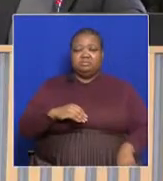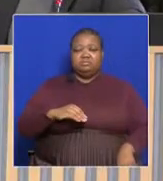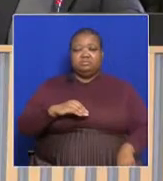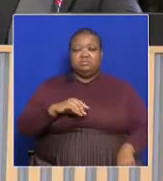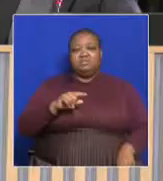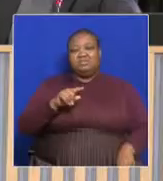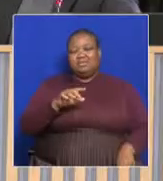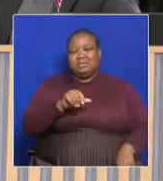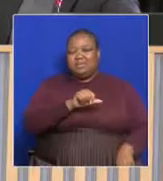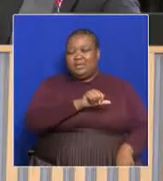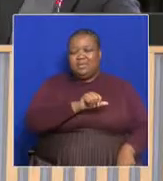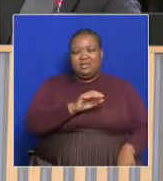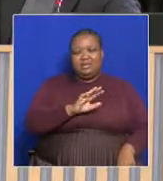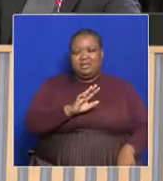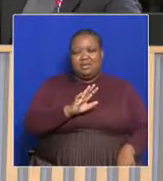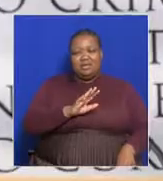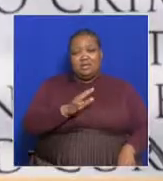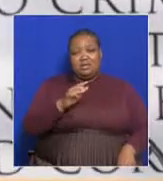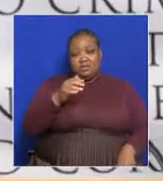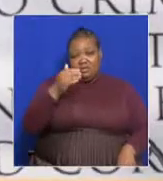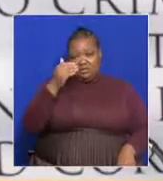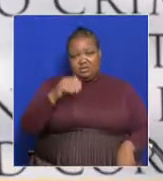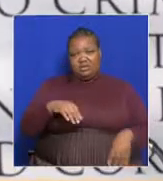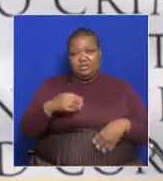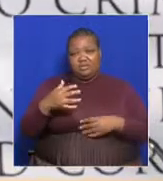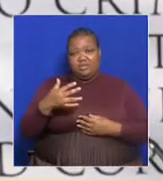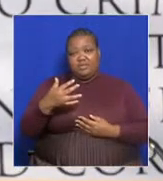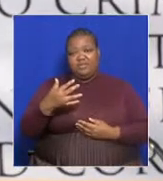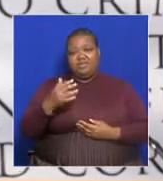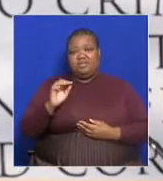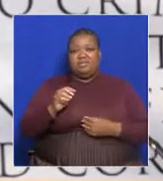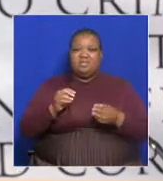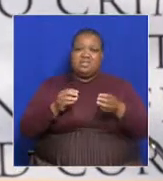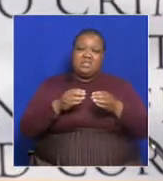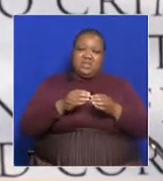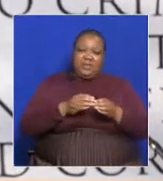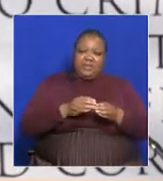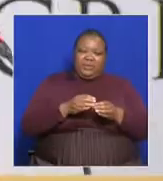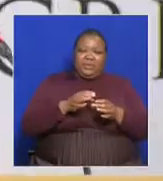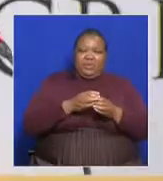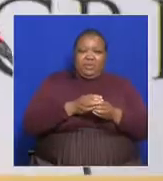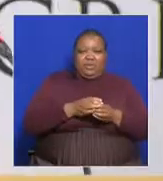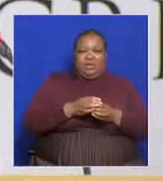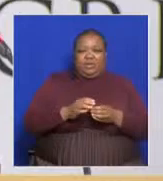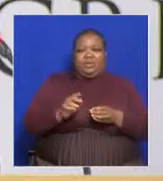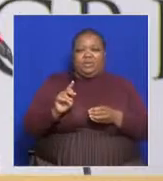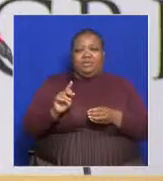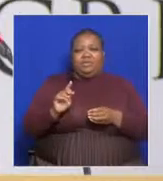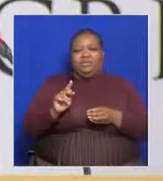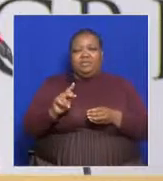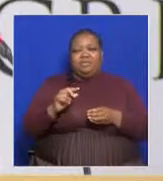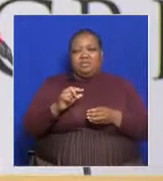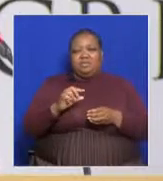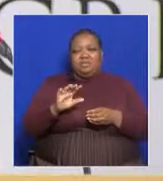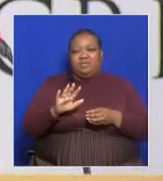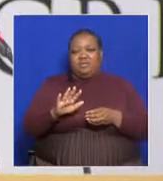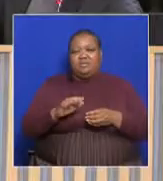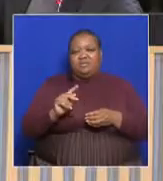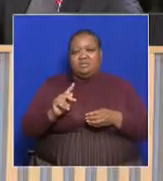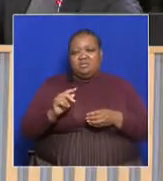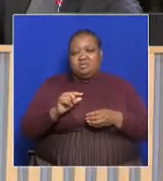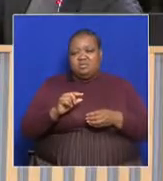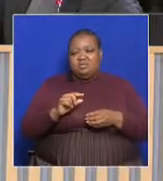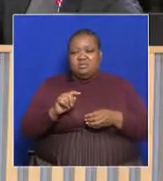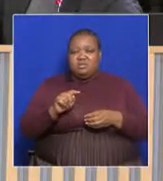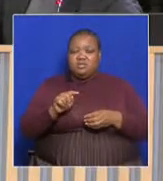all you knew, it was 5 kilograms. But I'm saying a container... But I'm saying that, Commissioner, if you look at for you to seizures wake up and